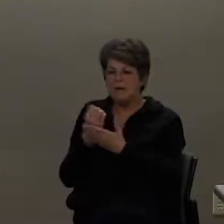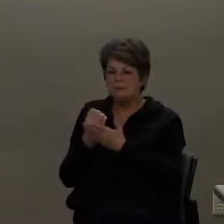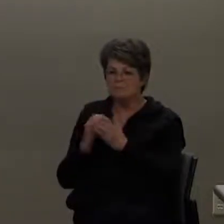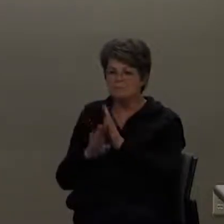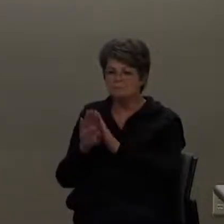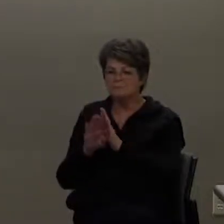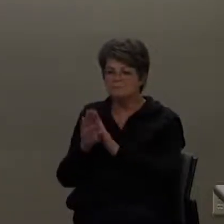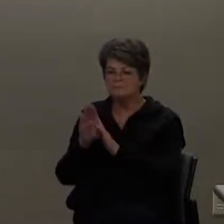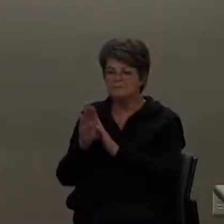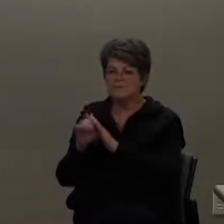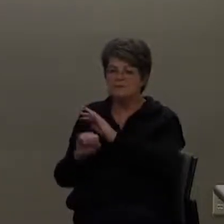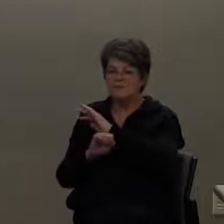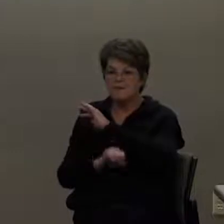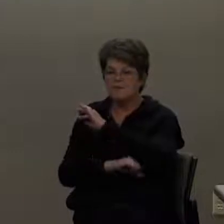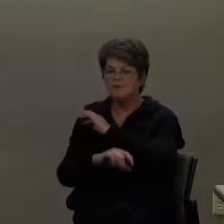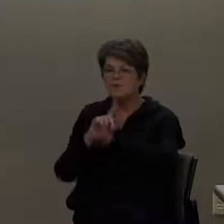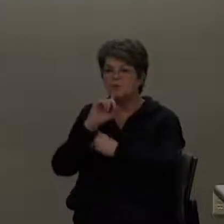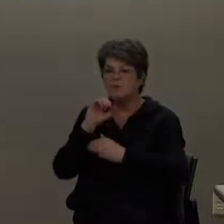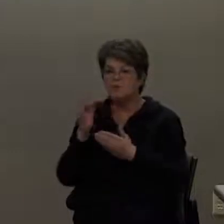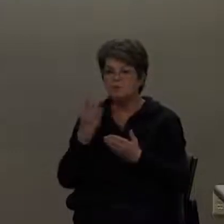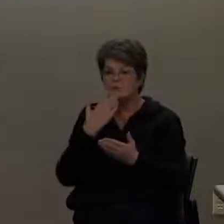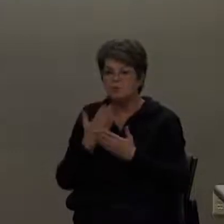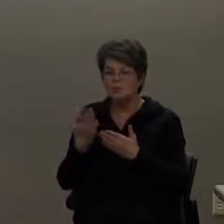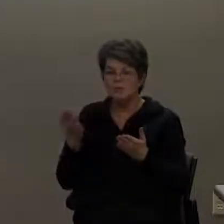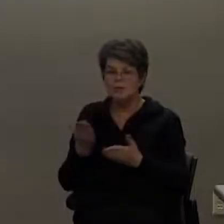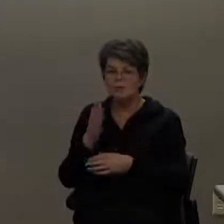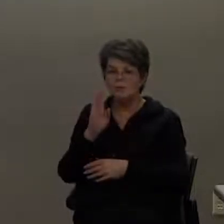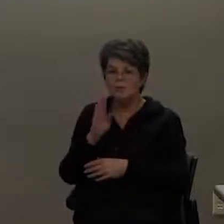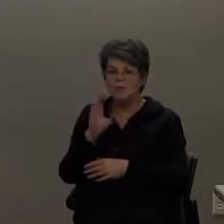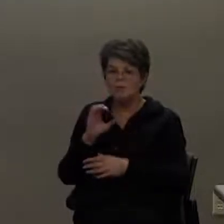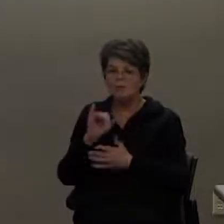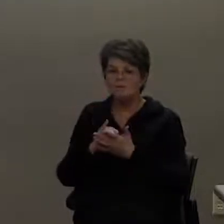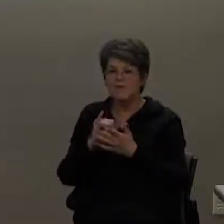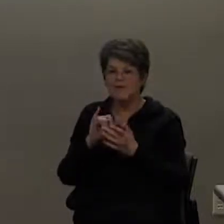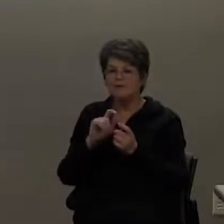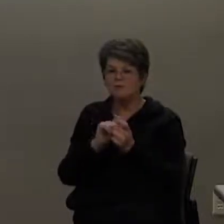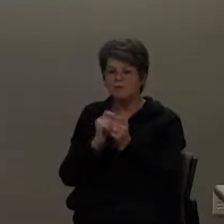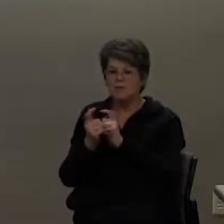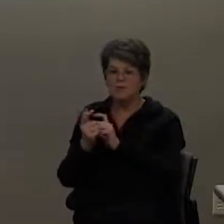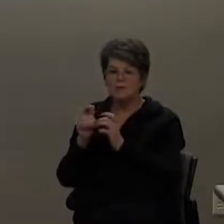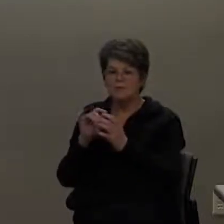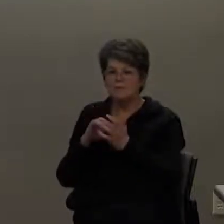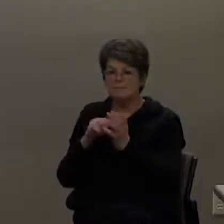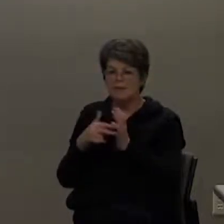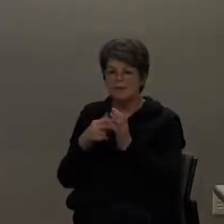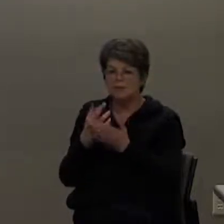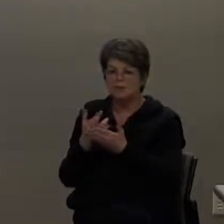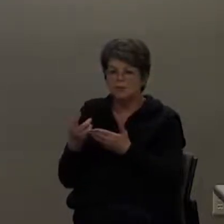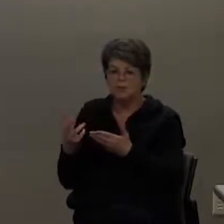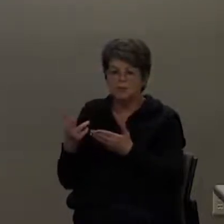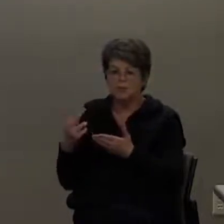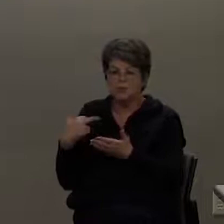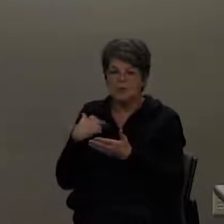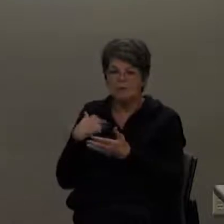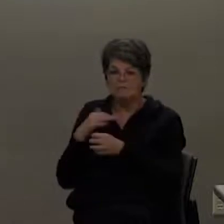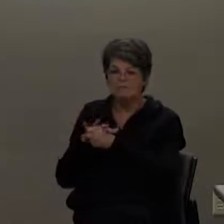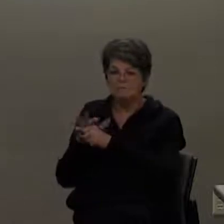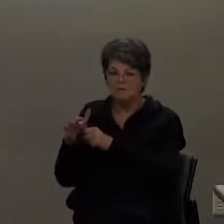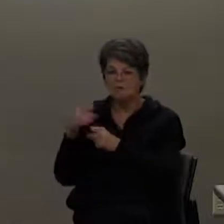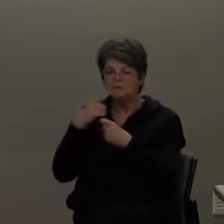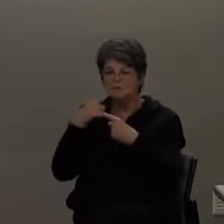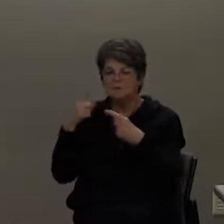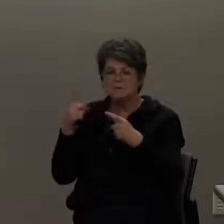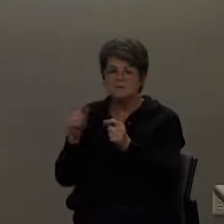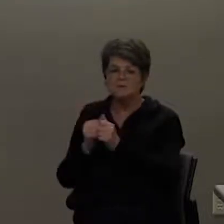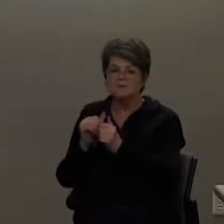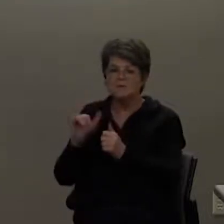development fundamentals are really good here in Boyle County. I think that translates into the resources that we have. We've been able to be successful with